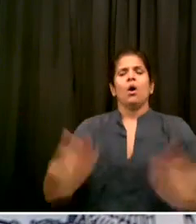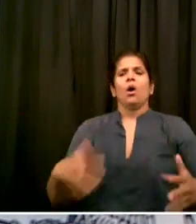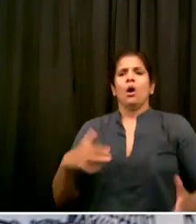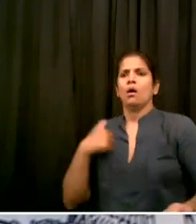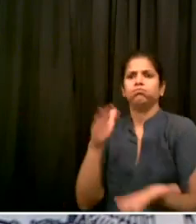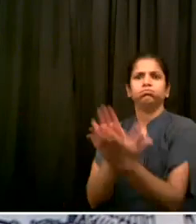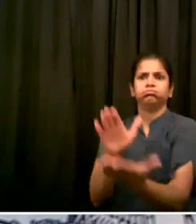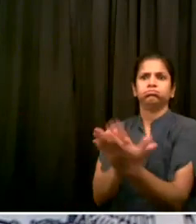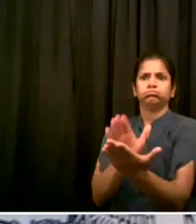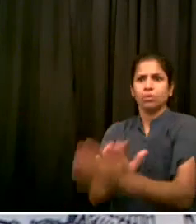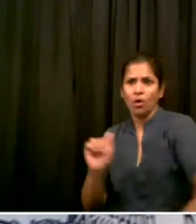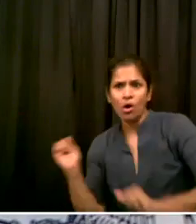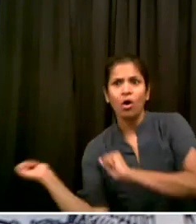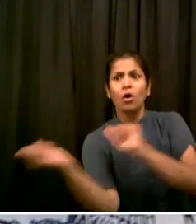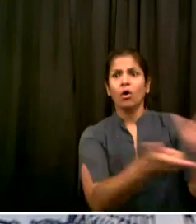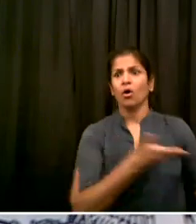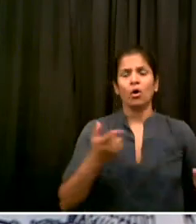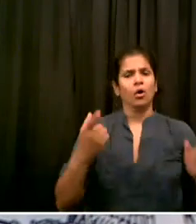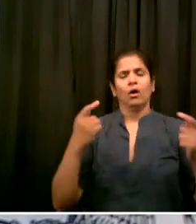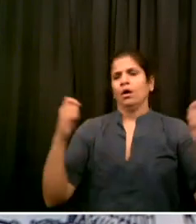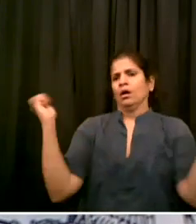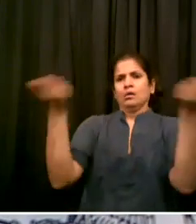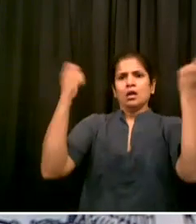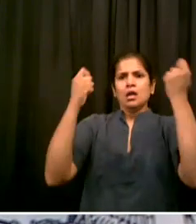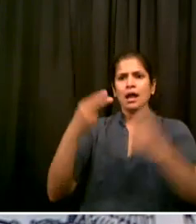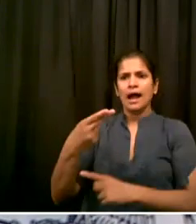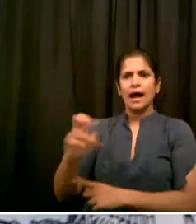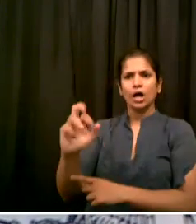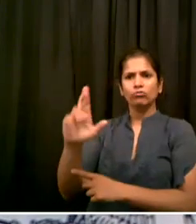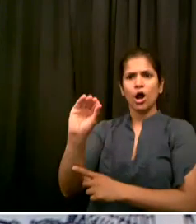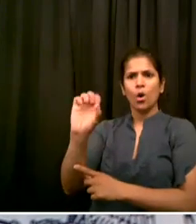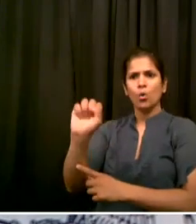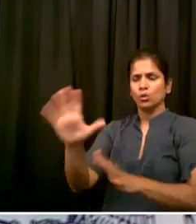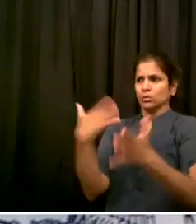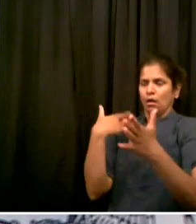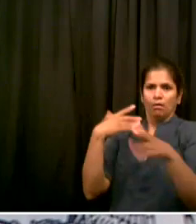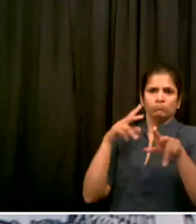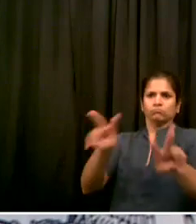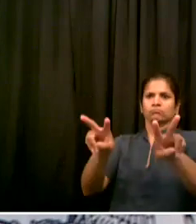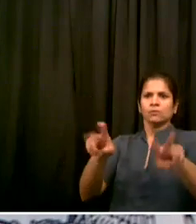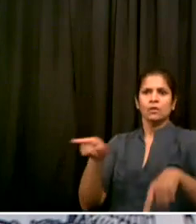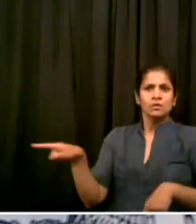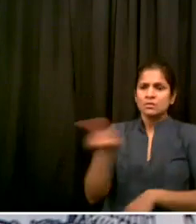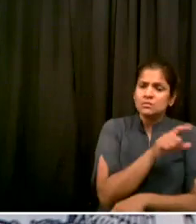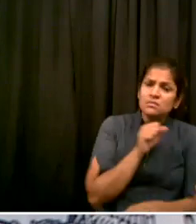no place bounces back like New York City. It's been proven time and time again.